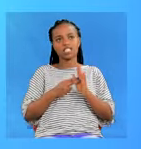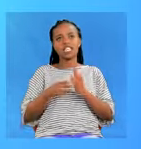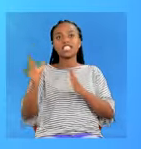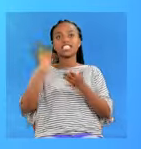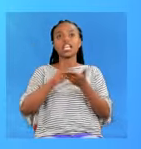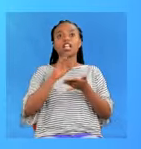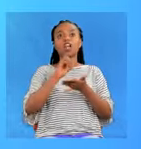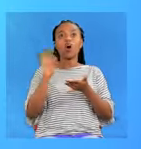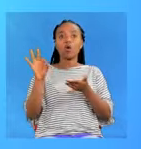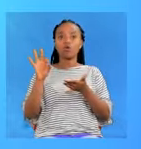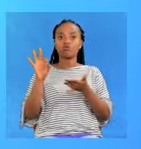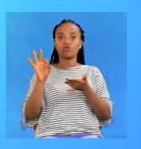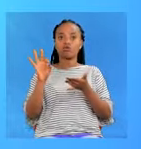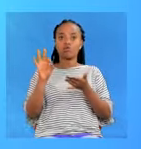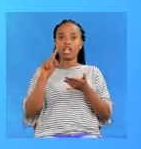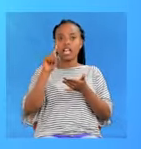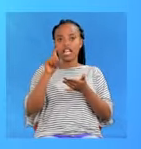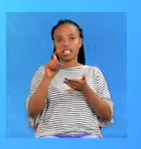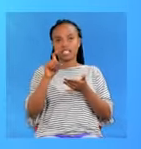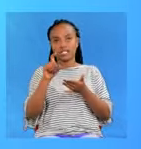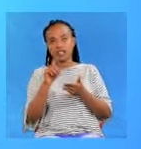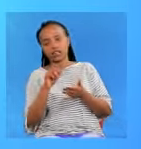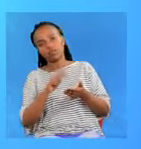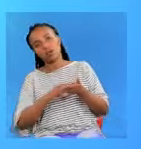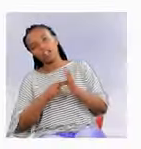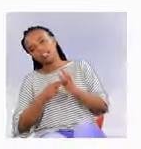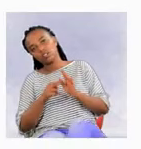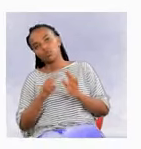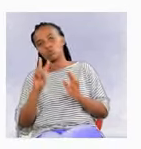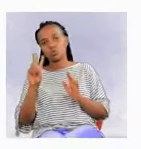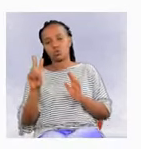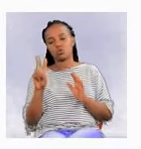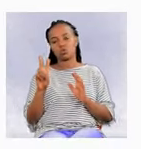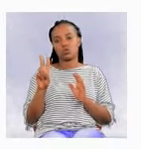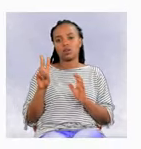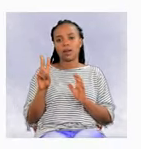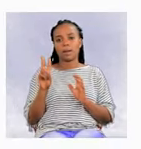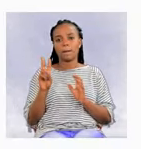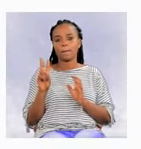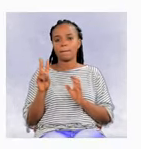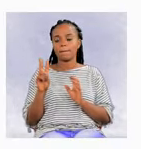naught is the center, x coordinate 2, 1 times 2